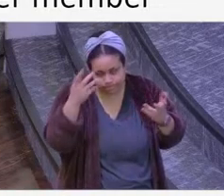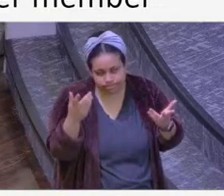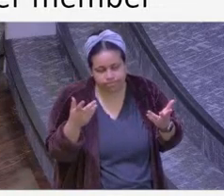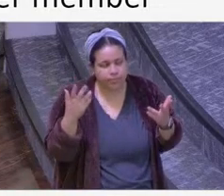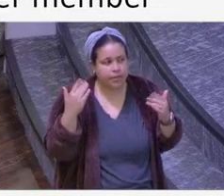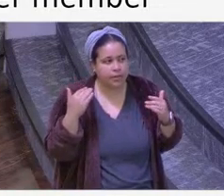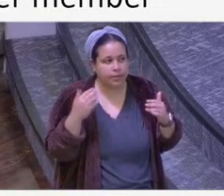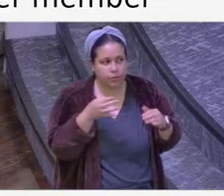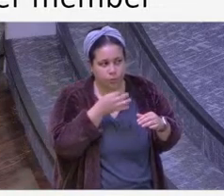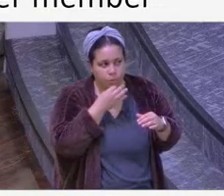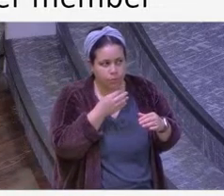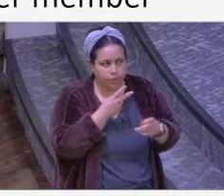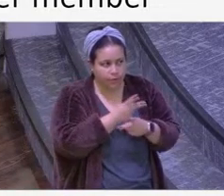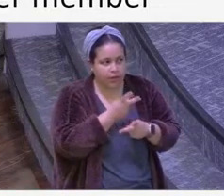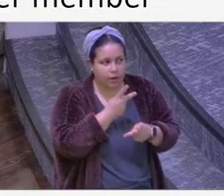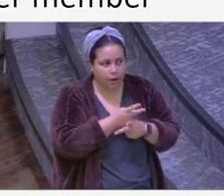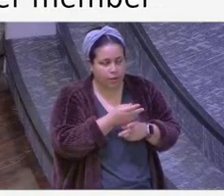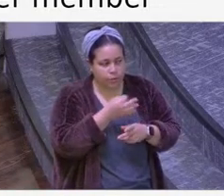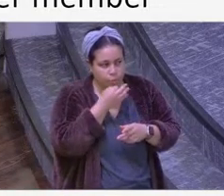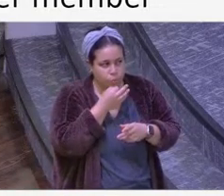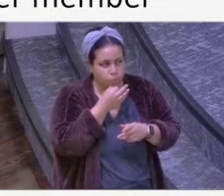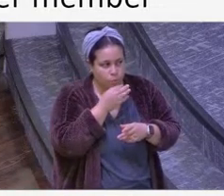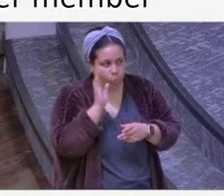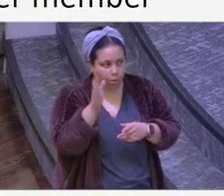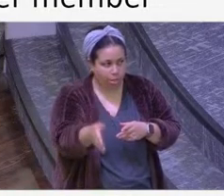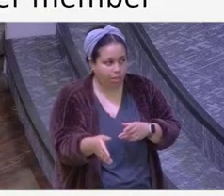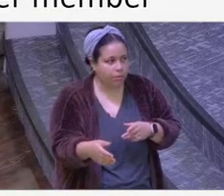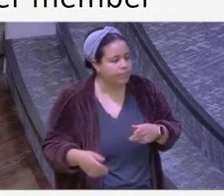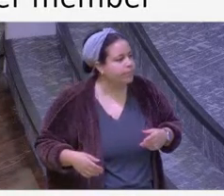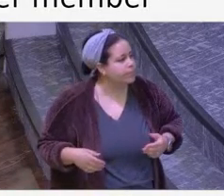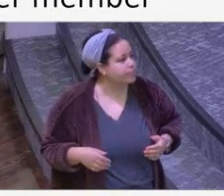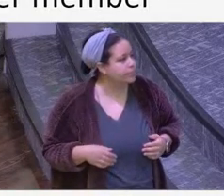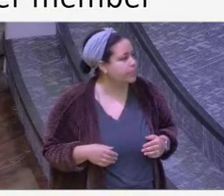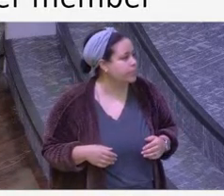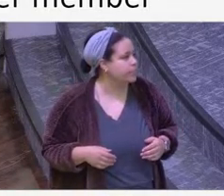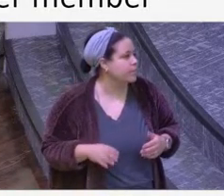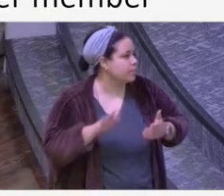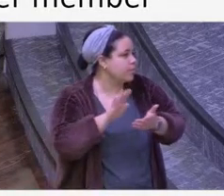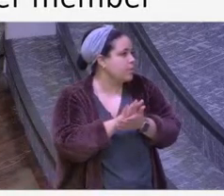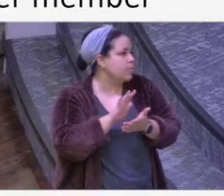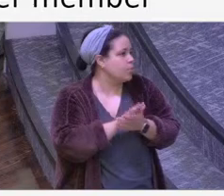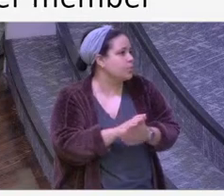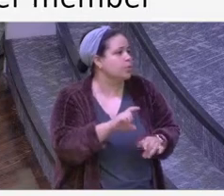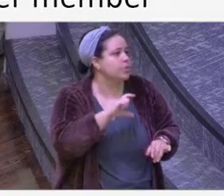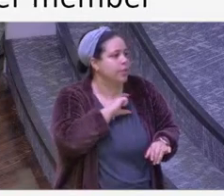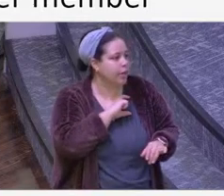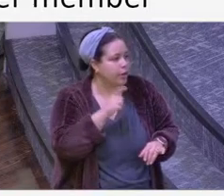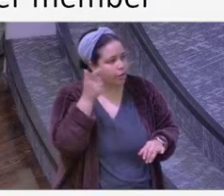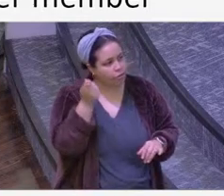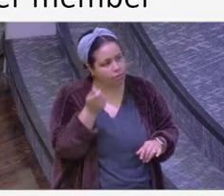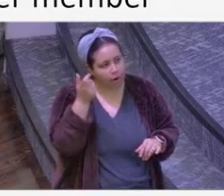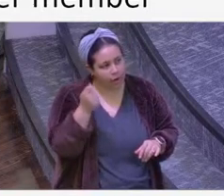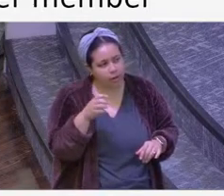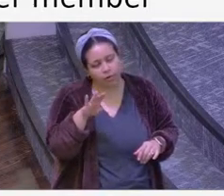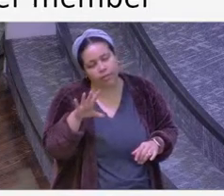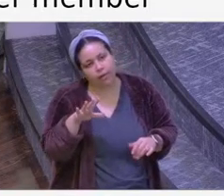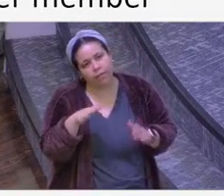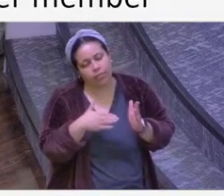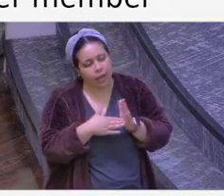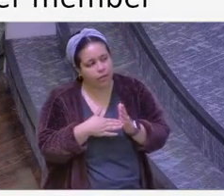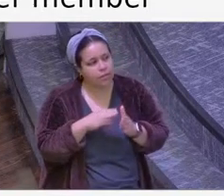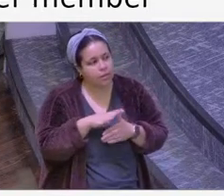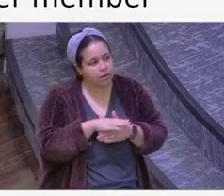that out in the next week or so, what that increase looks like. School security grant of $45,000 per school.